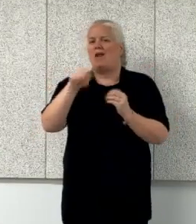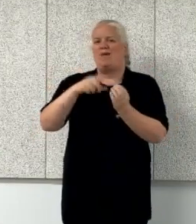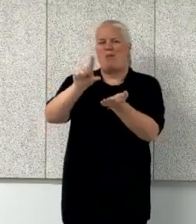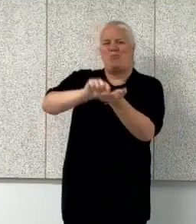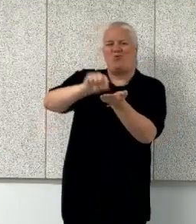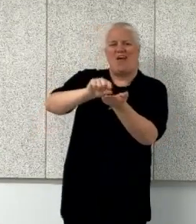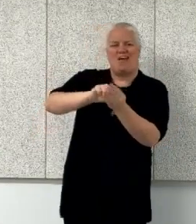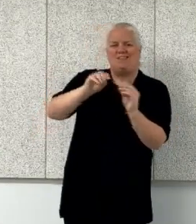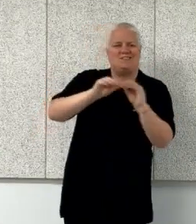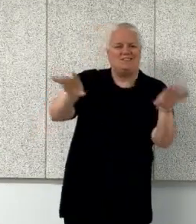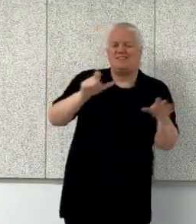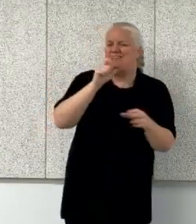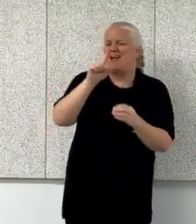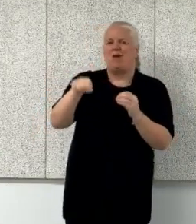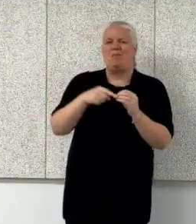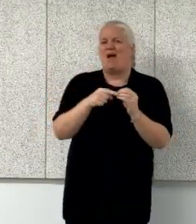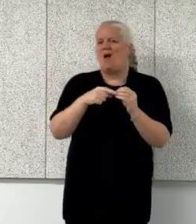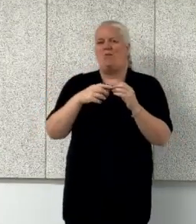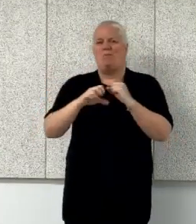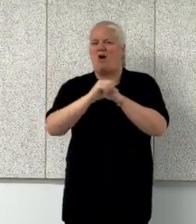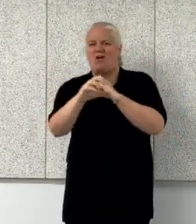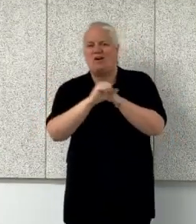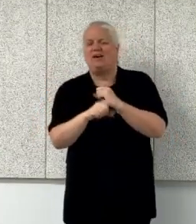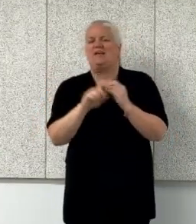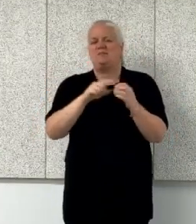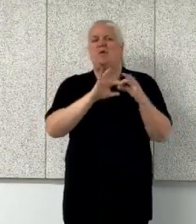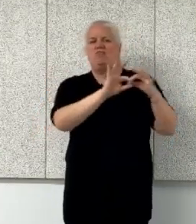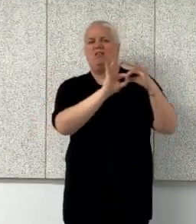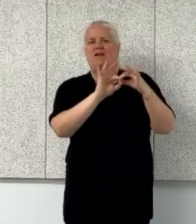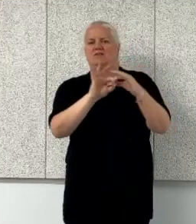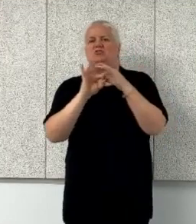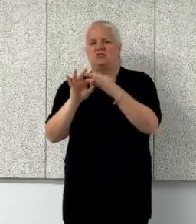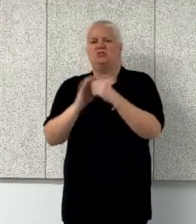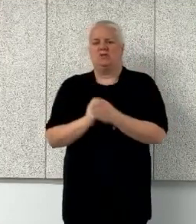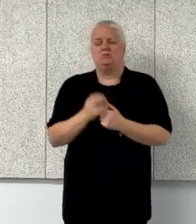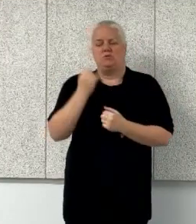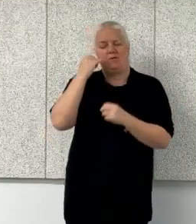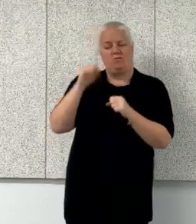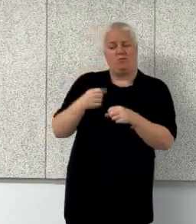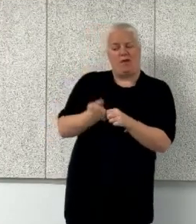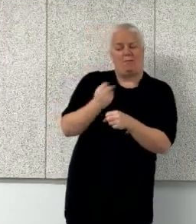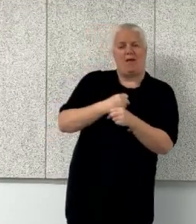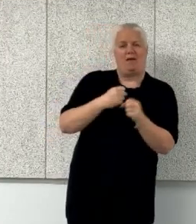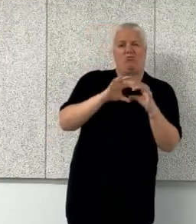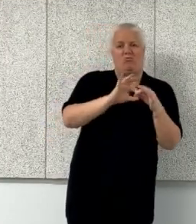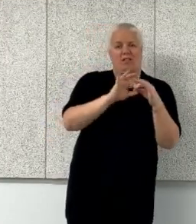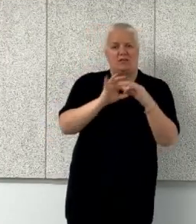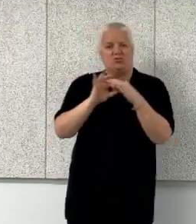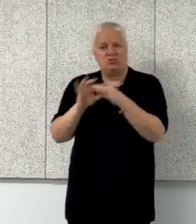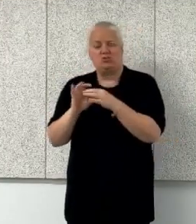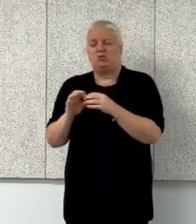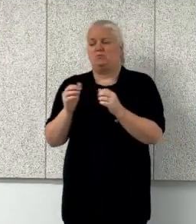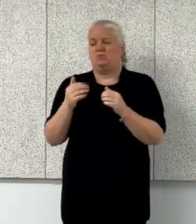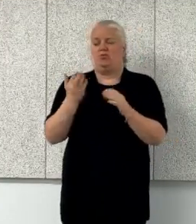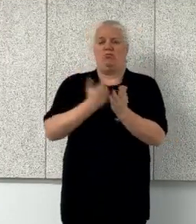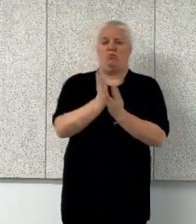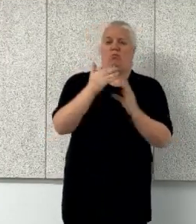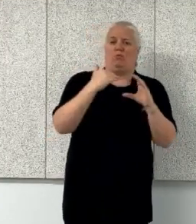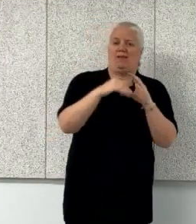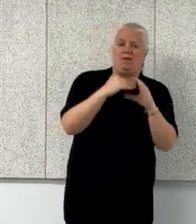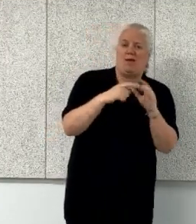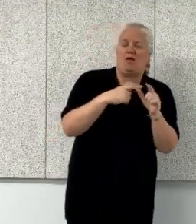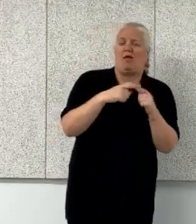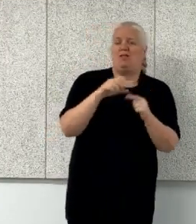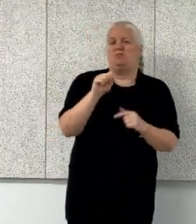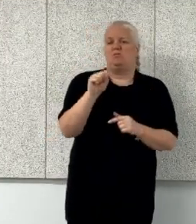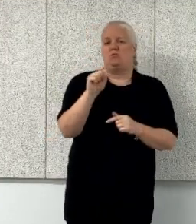you know, the experience we can give in a space and the relationship we can have through our owned channels, things like our email and social channels and all of